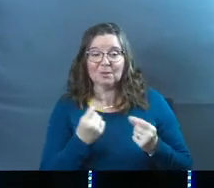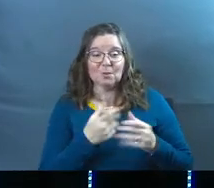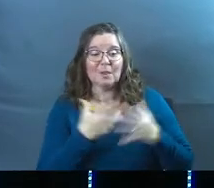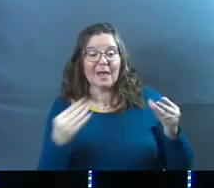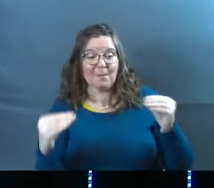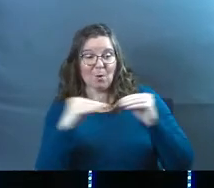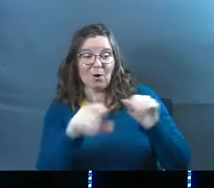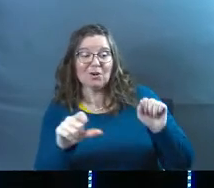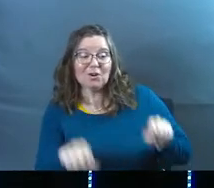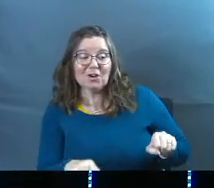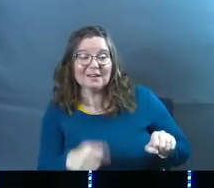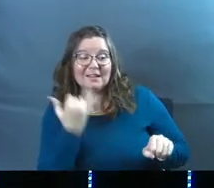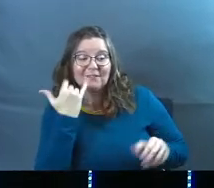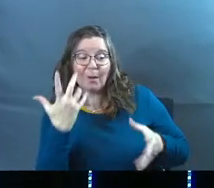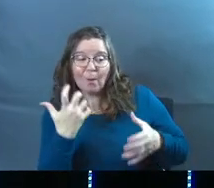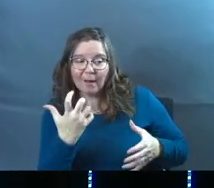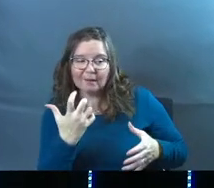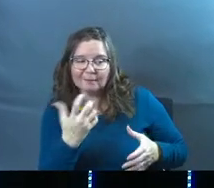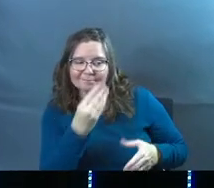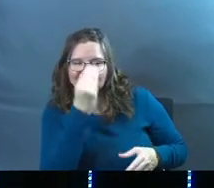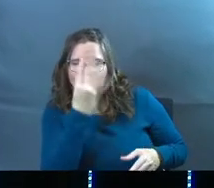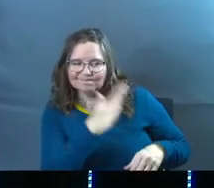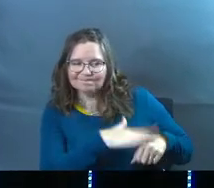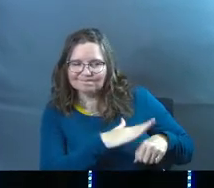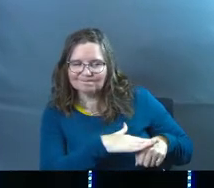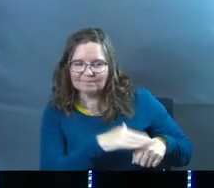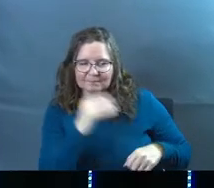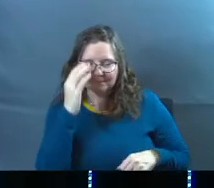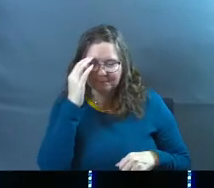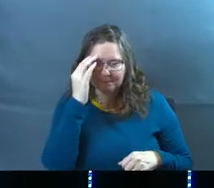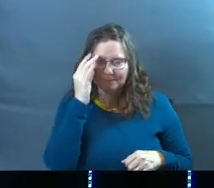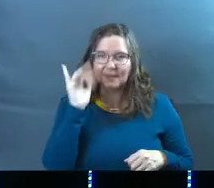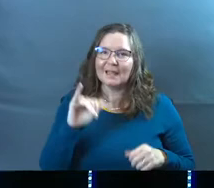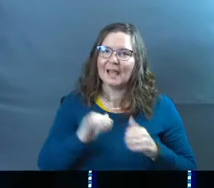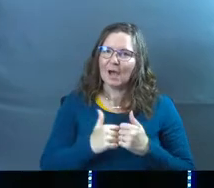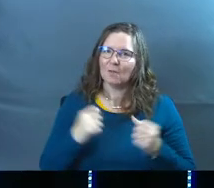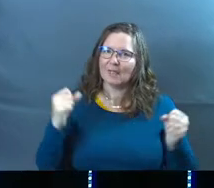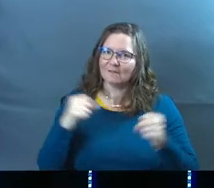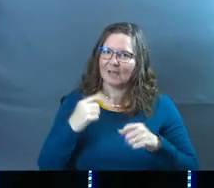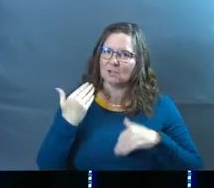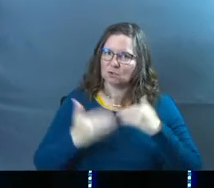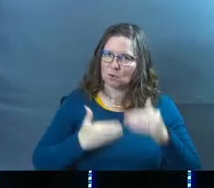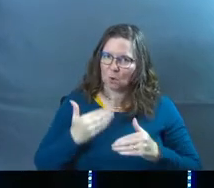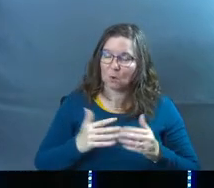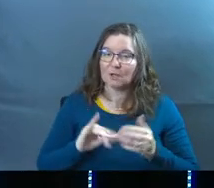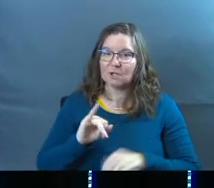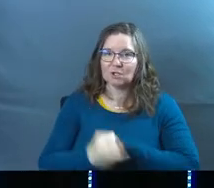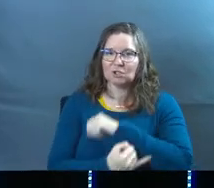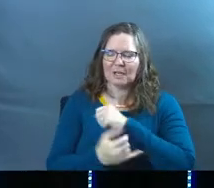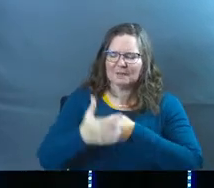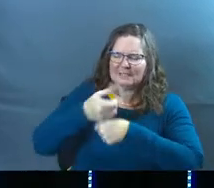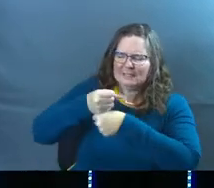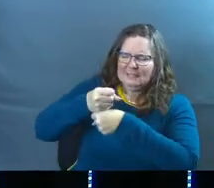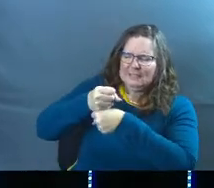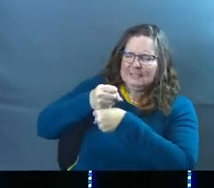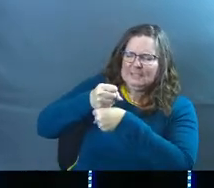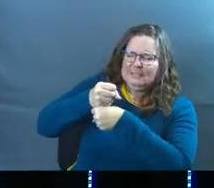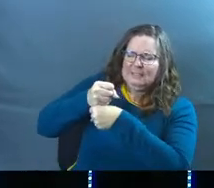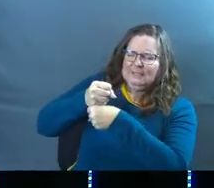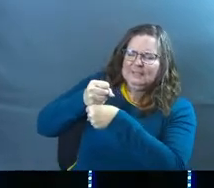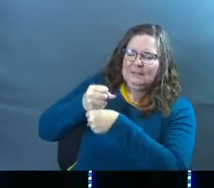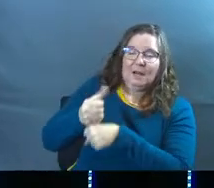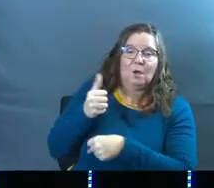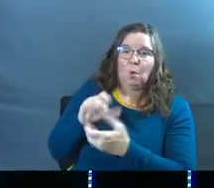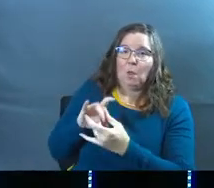whole heck of a lot more, Jacob, any moment I wanted to. And so that's how that fight is going, and Jacob is just holding on for dear life,